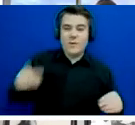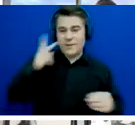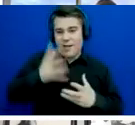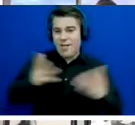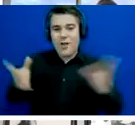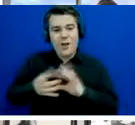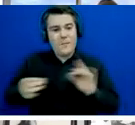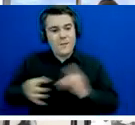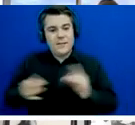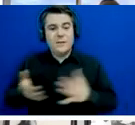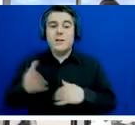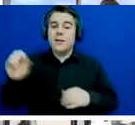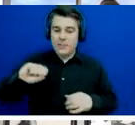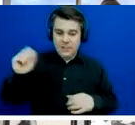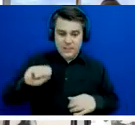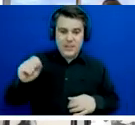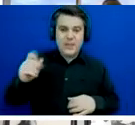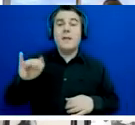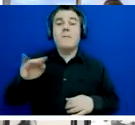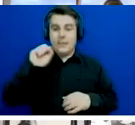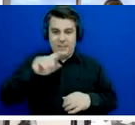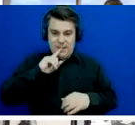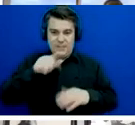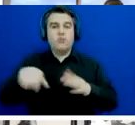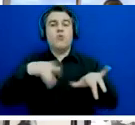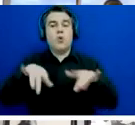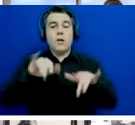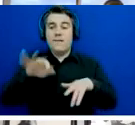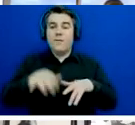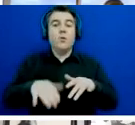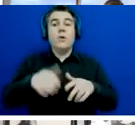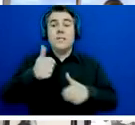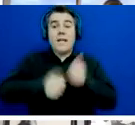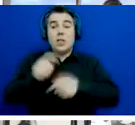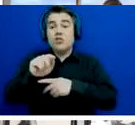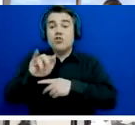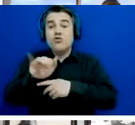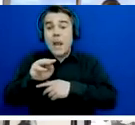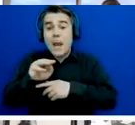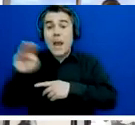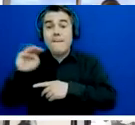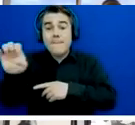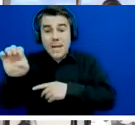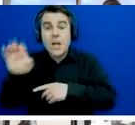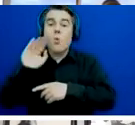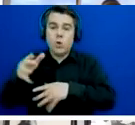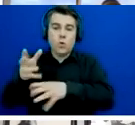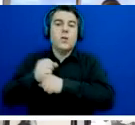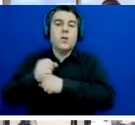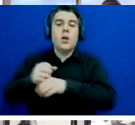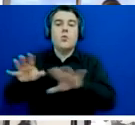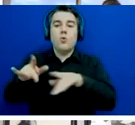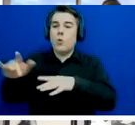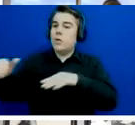And Kim, yes, this is recorded. So if you text train me, you got the train me text, you'll get a recording automatically sent